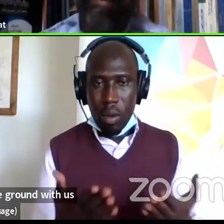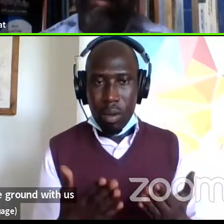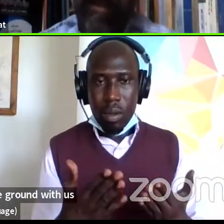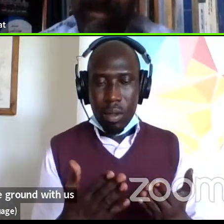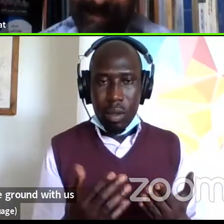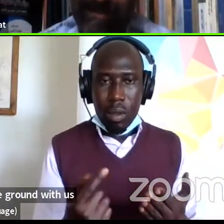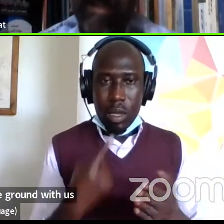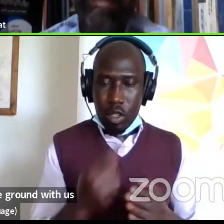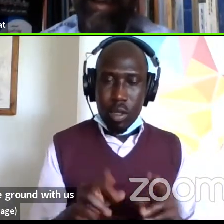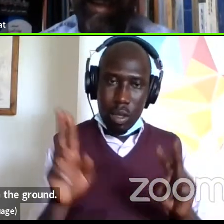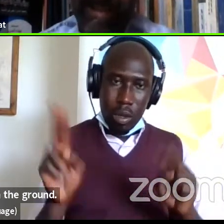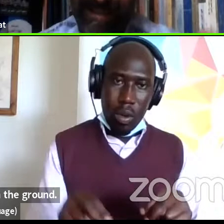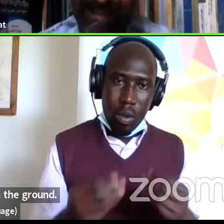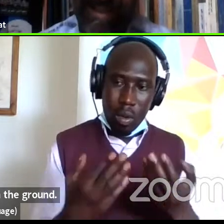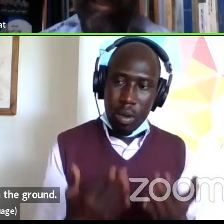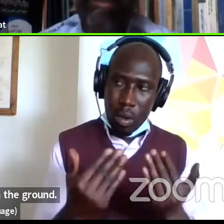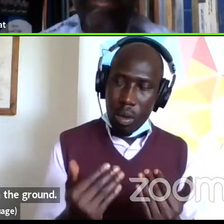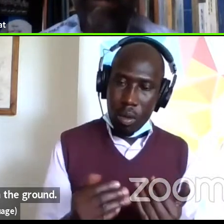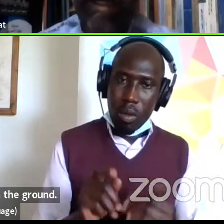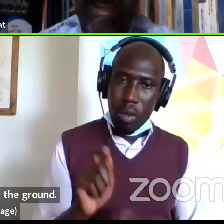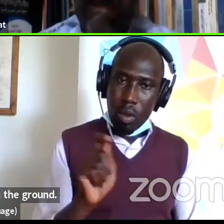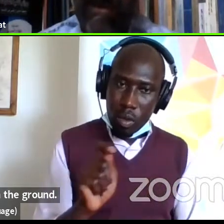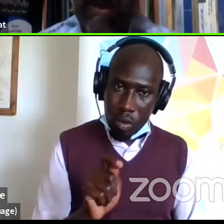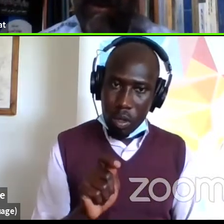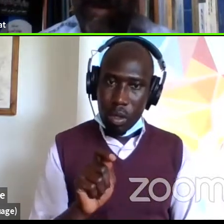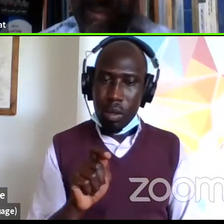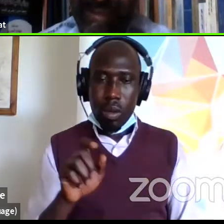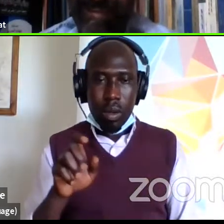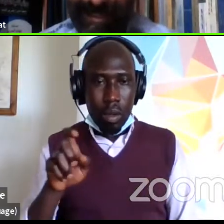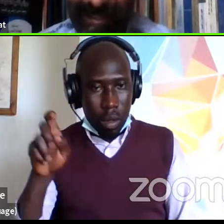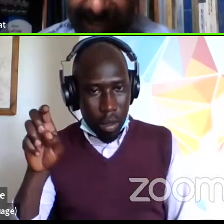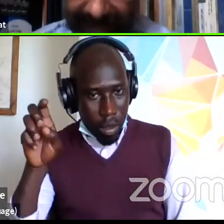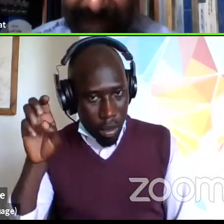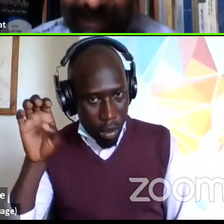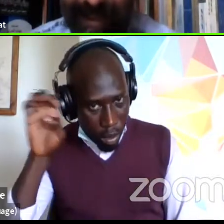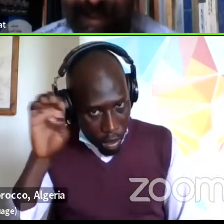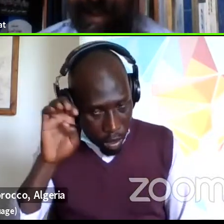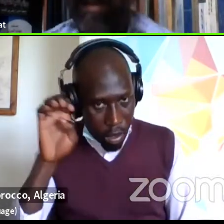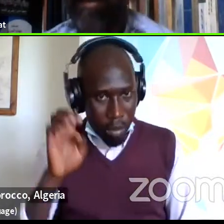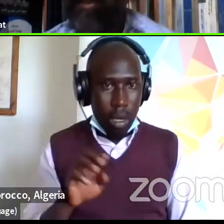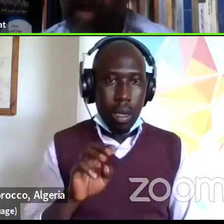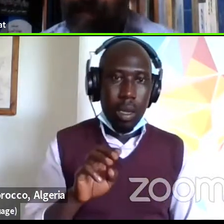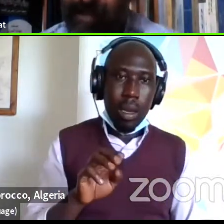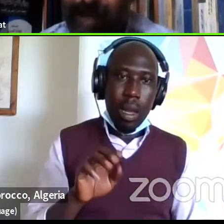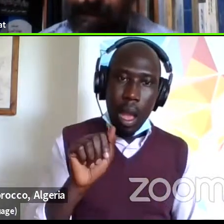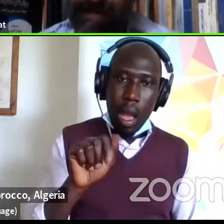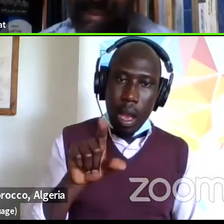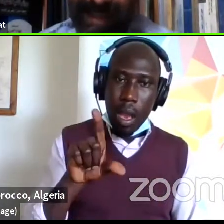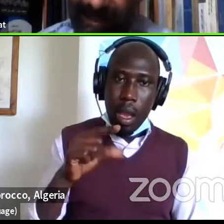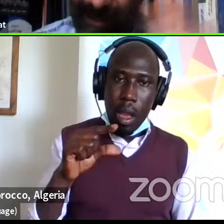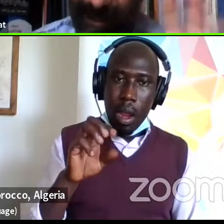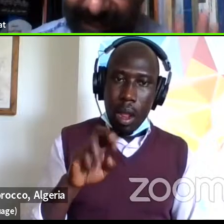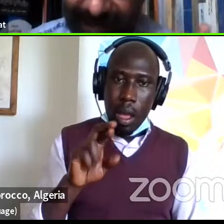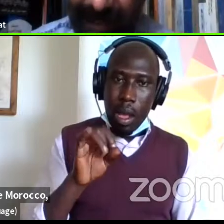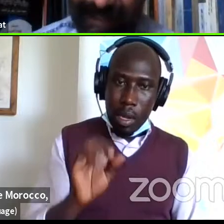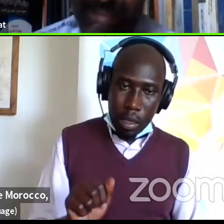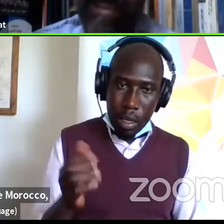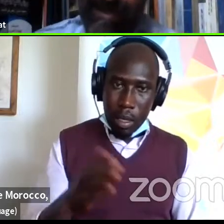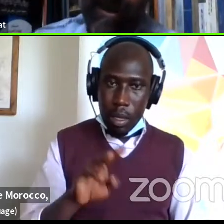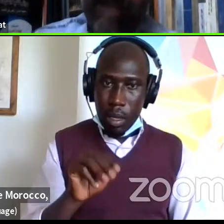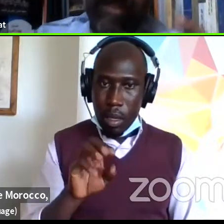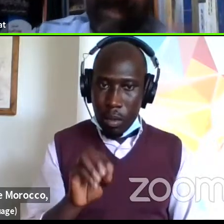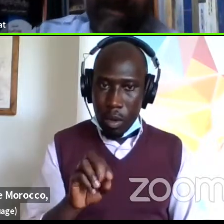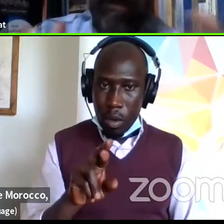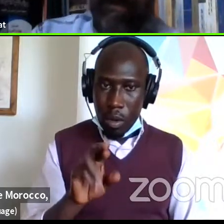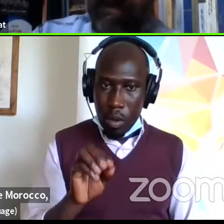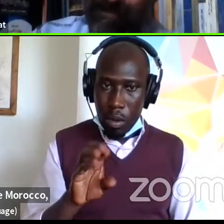no, Tunisia, like Egypt, like Morocco, like Algeria, you have some yes, but